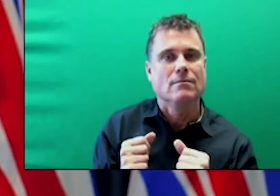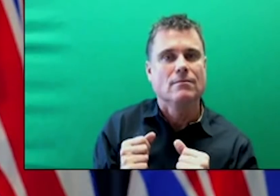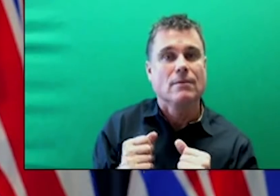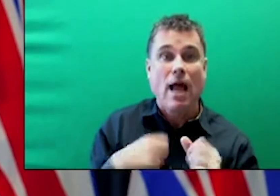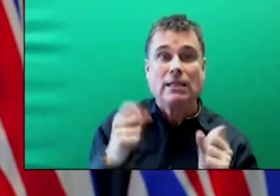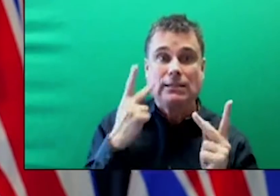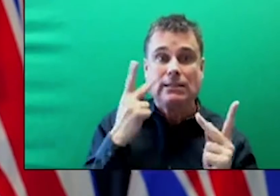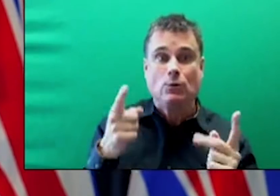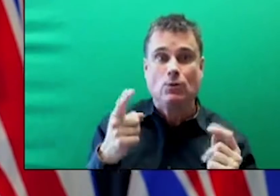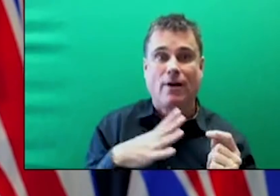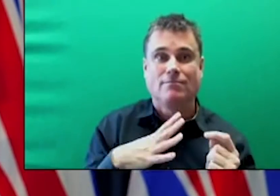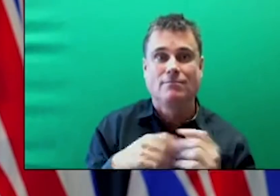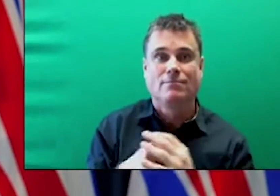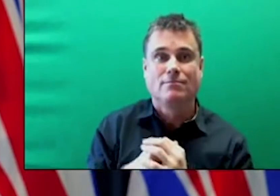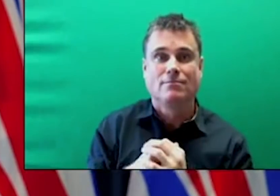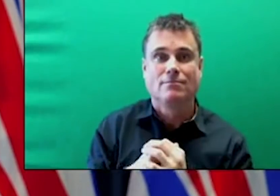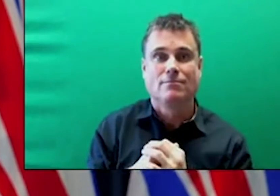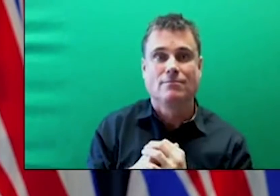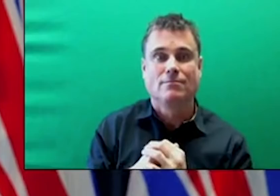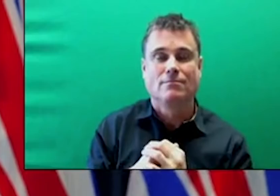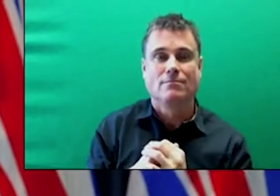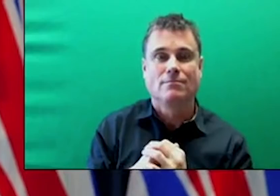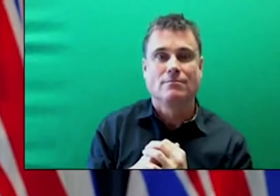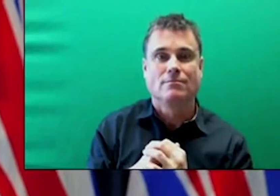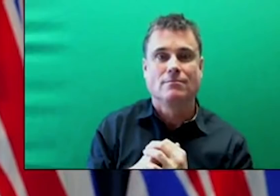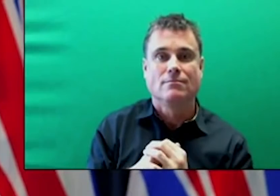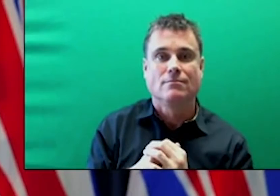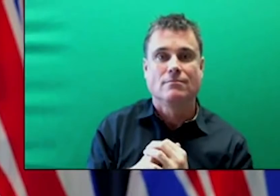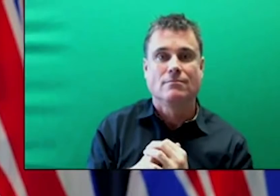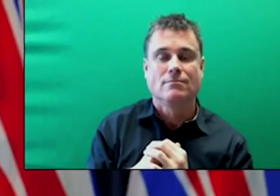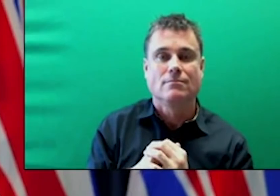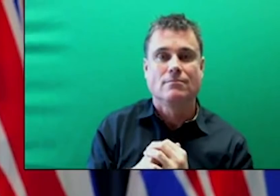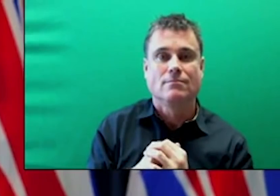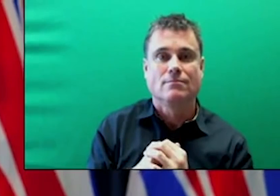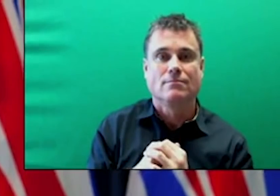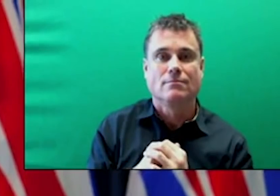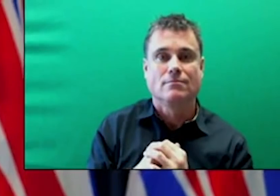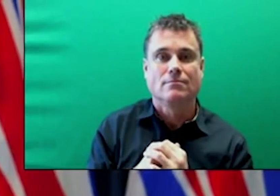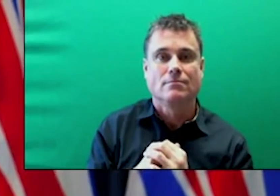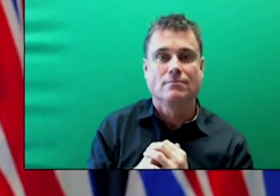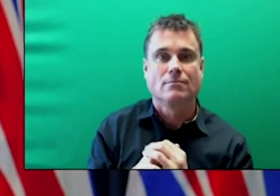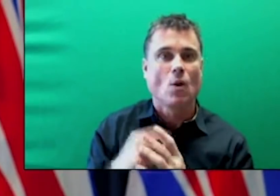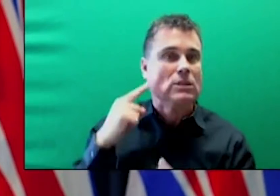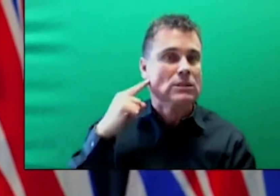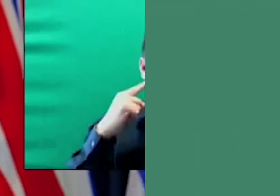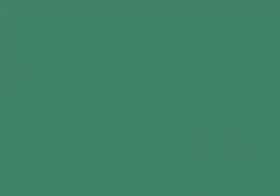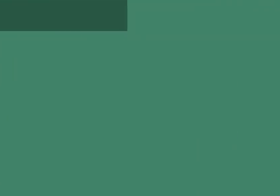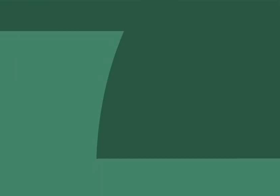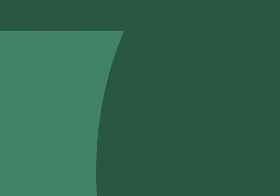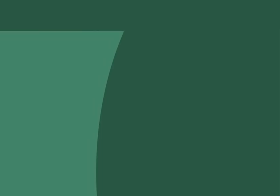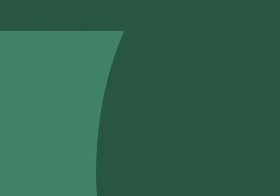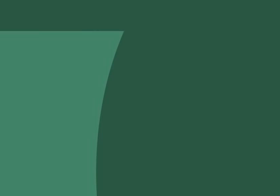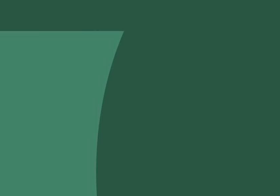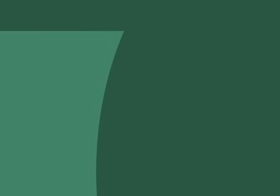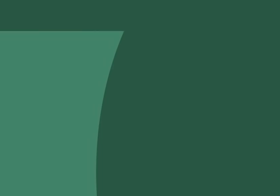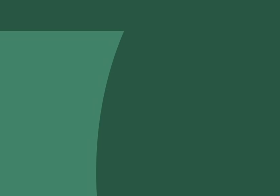soon, and that's critically important to all of us. So enjoy your Family Day with your family in your bubble.